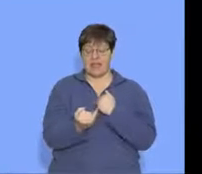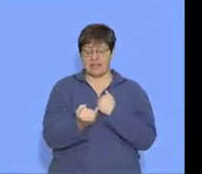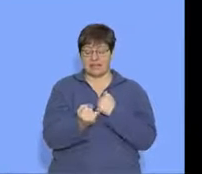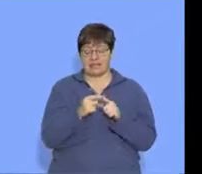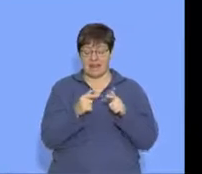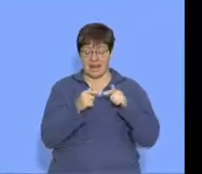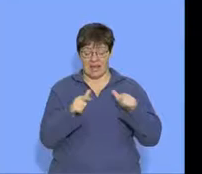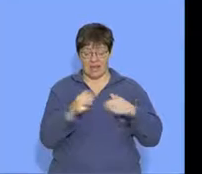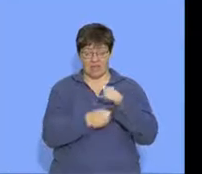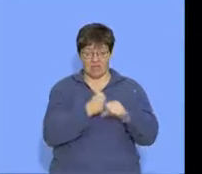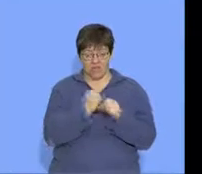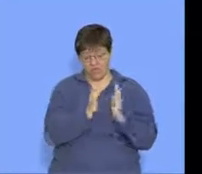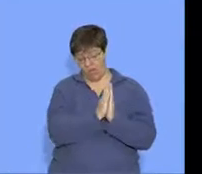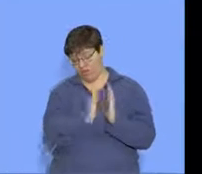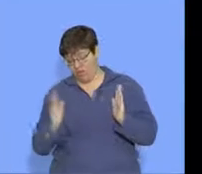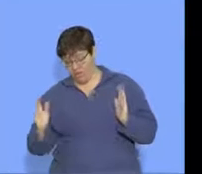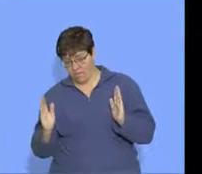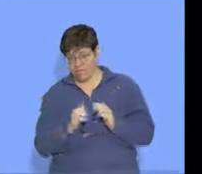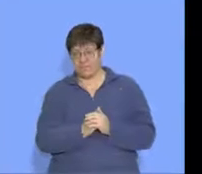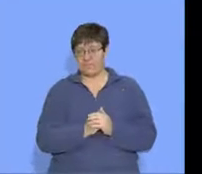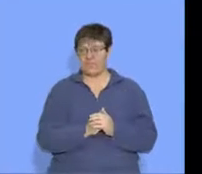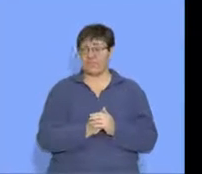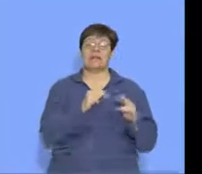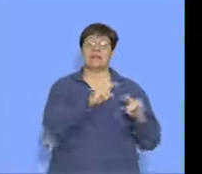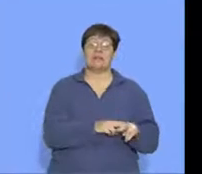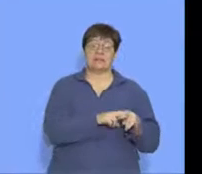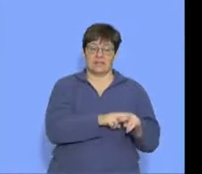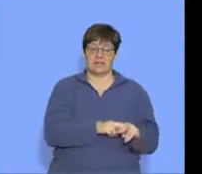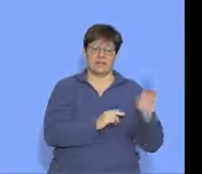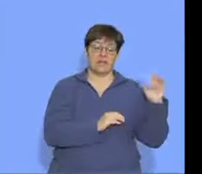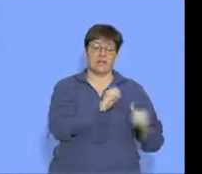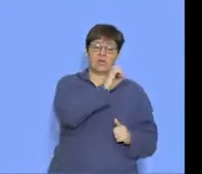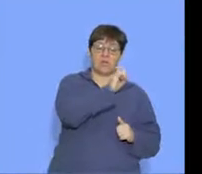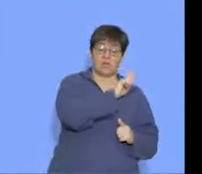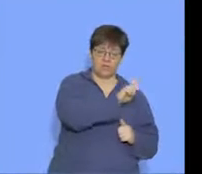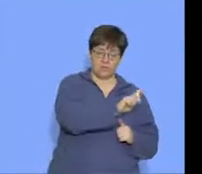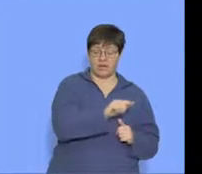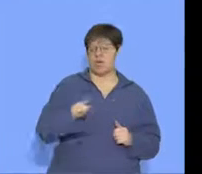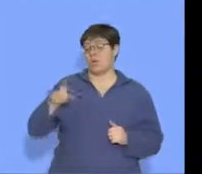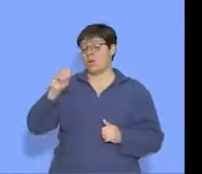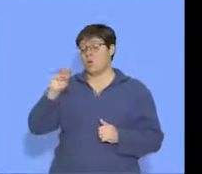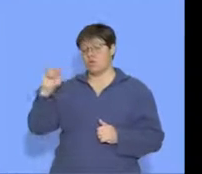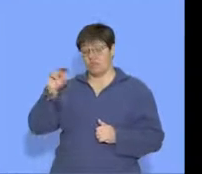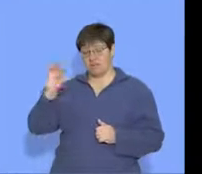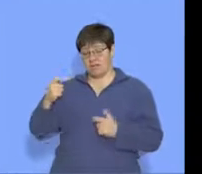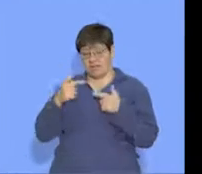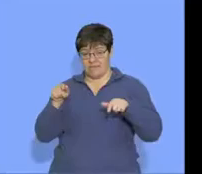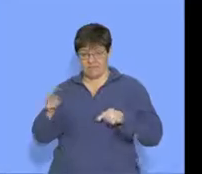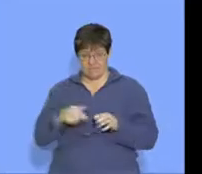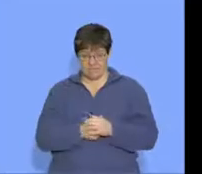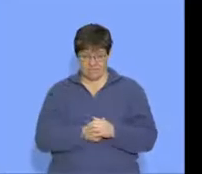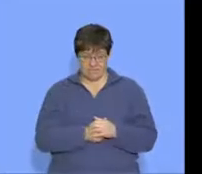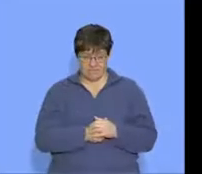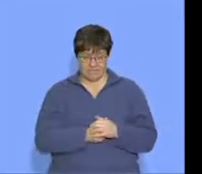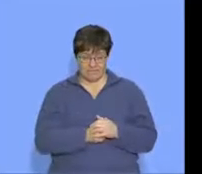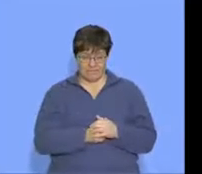level over a period of time, and the dependent variables are the chlorine levels as well as the ozone concentration.